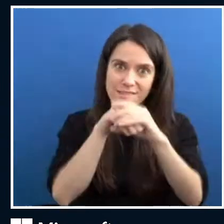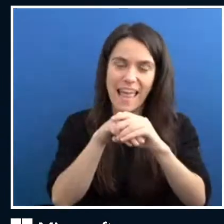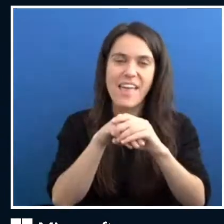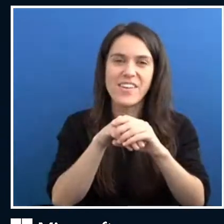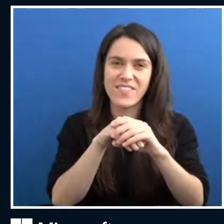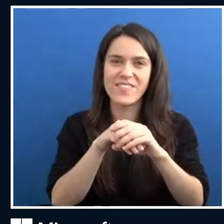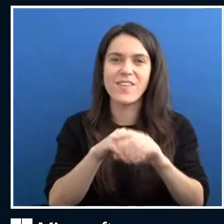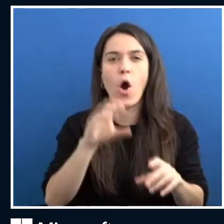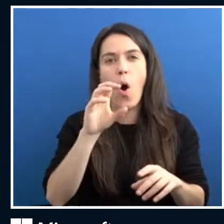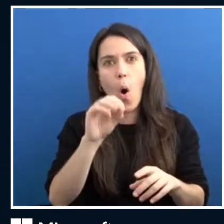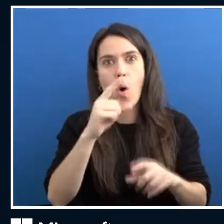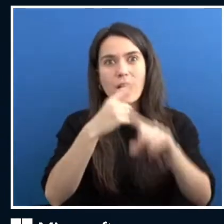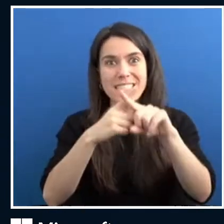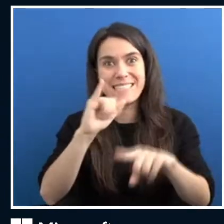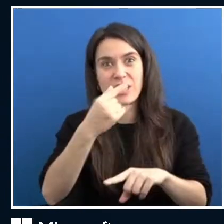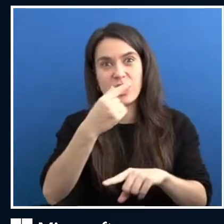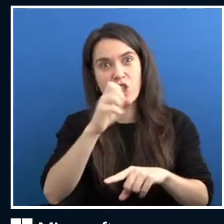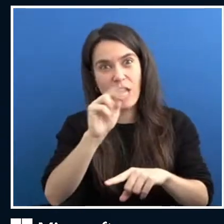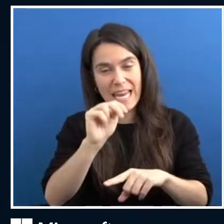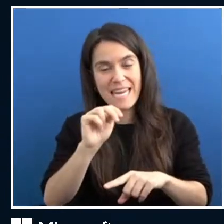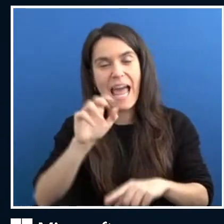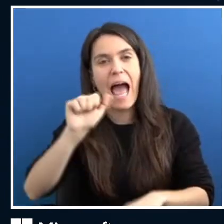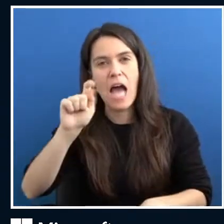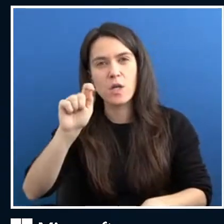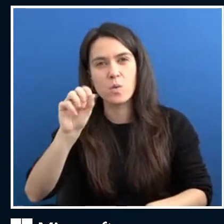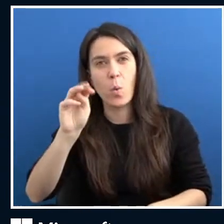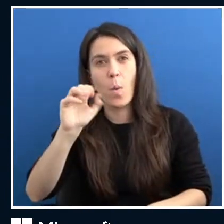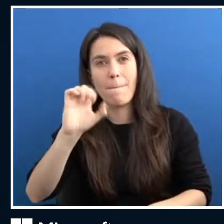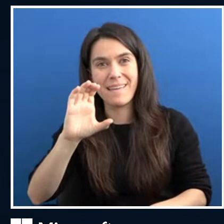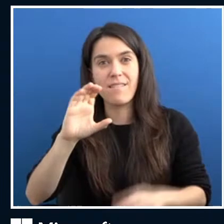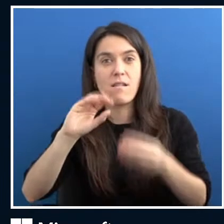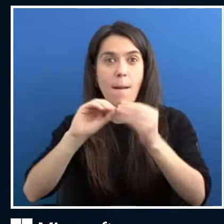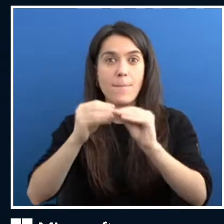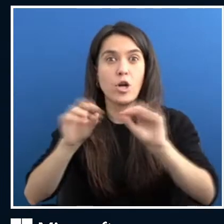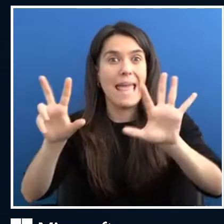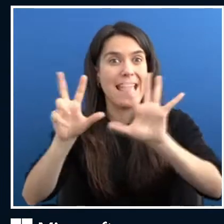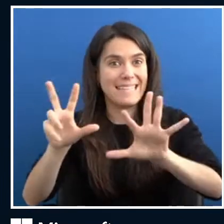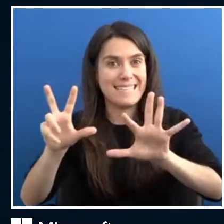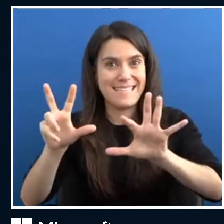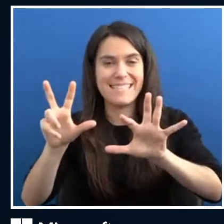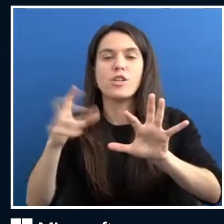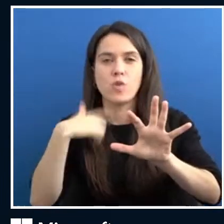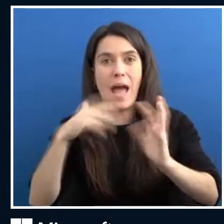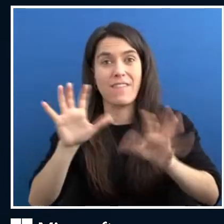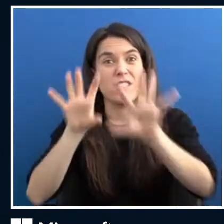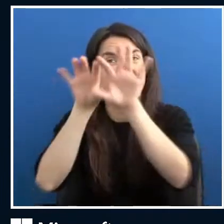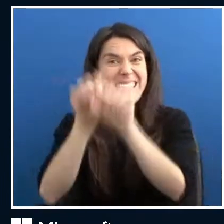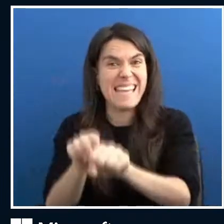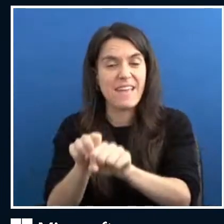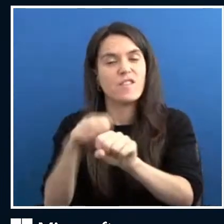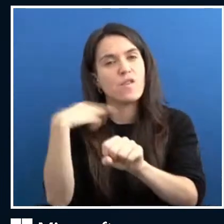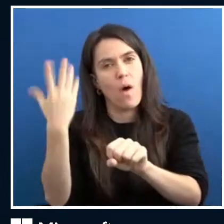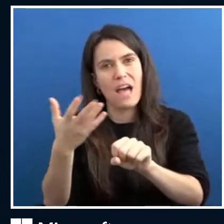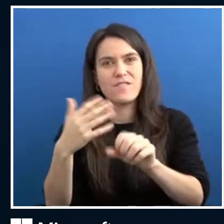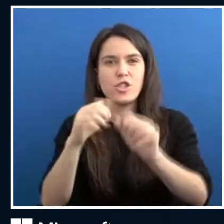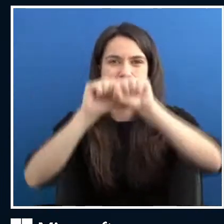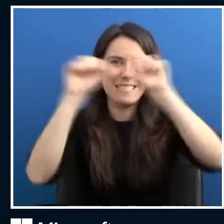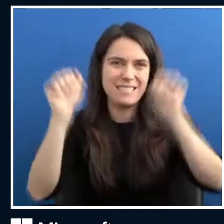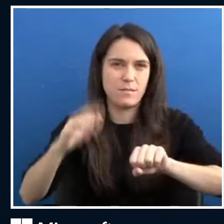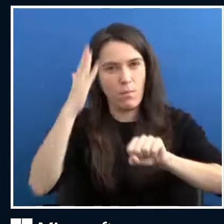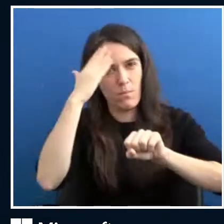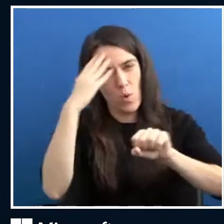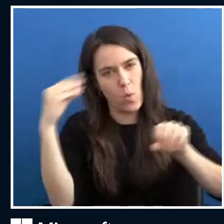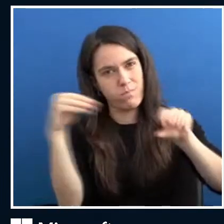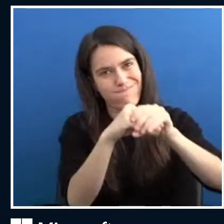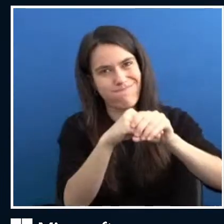atomic number. So we have to write code for that. You get the left part of the code and the right part of the code, and then you